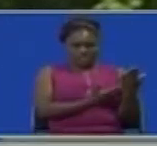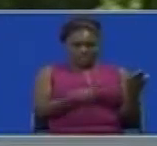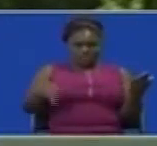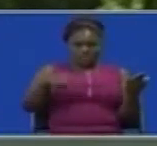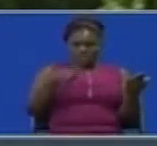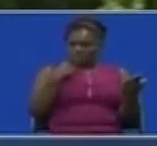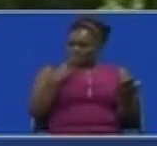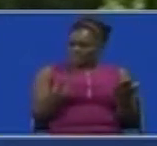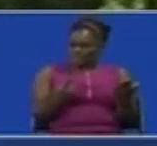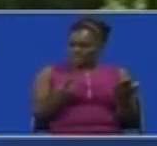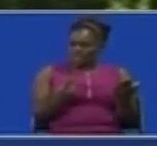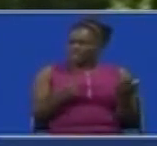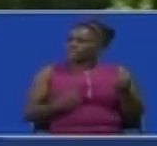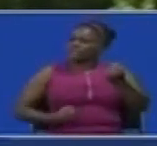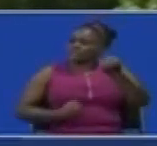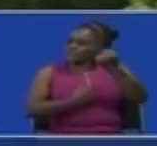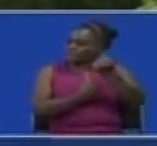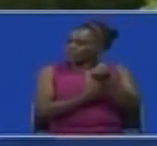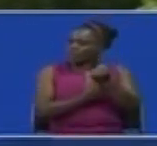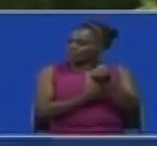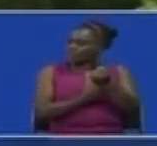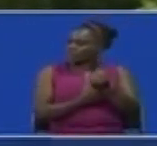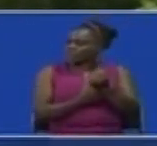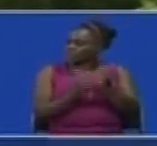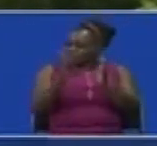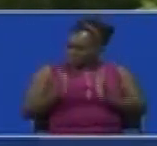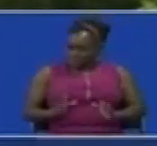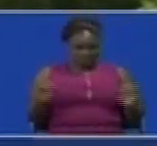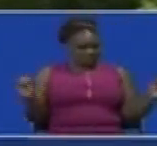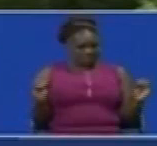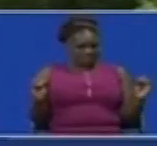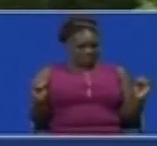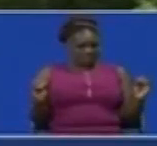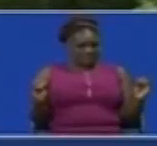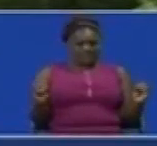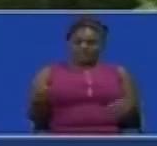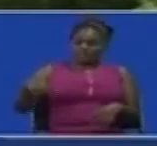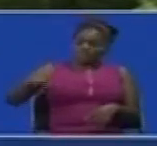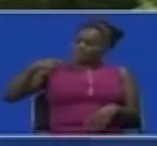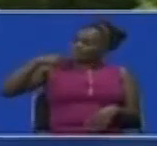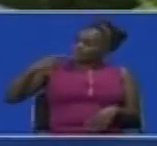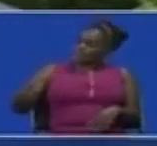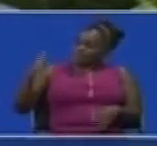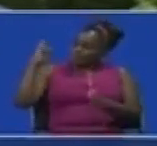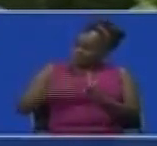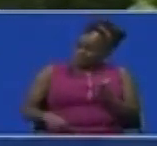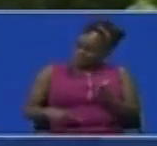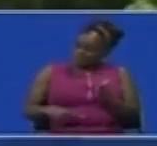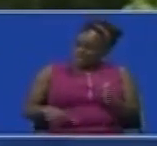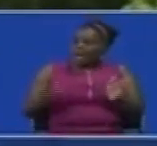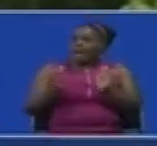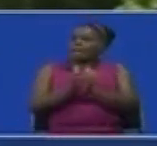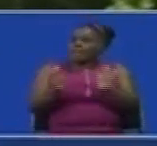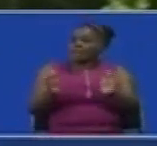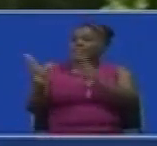saying, we are not supporting anyone. What we are saying is that the